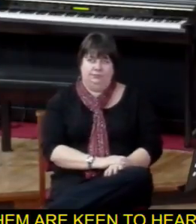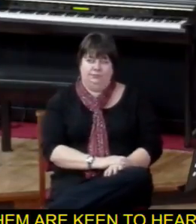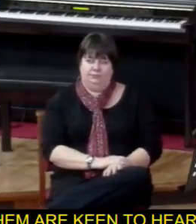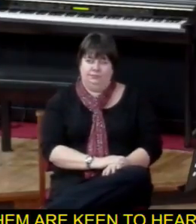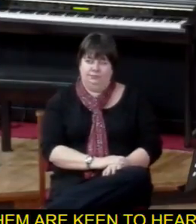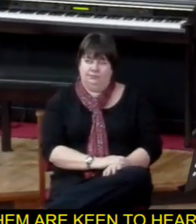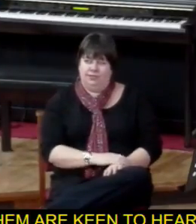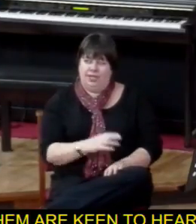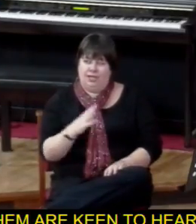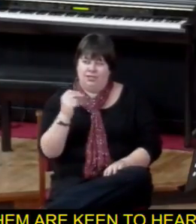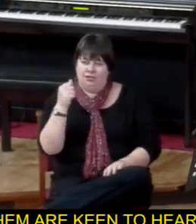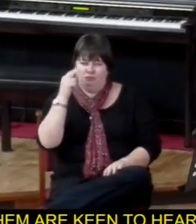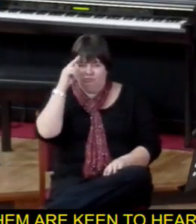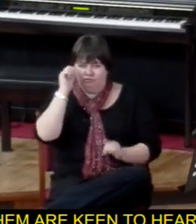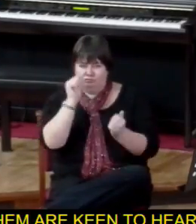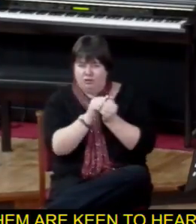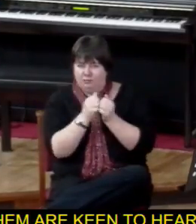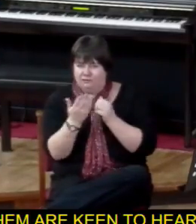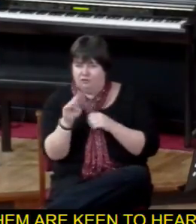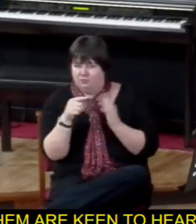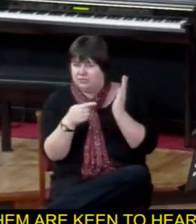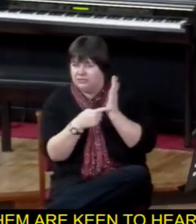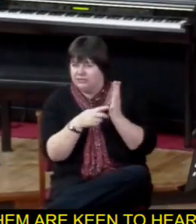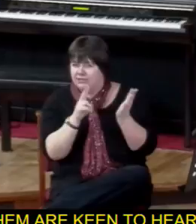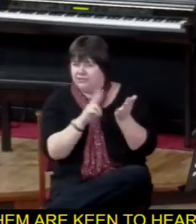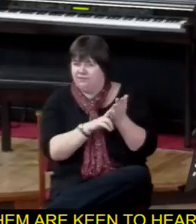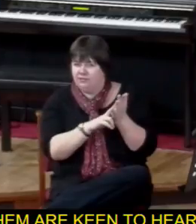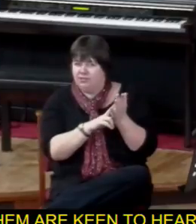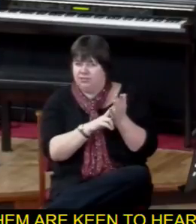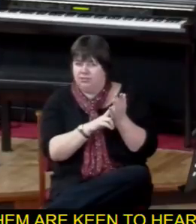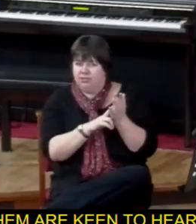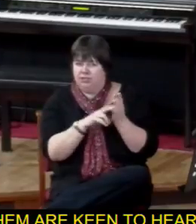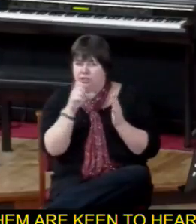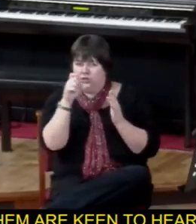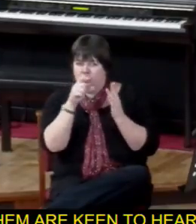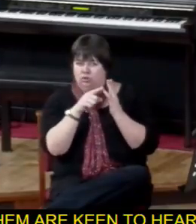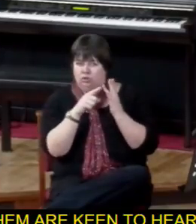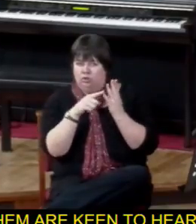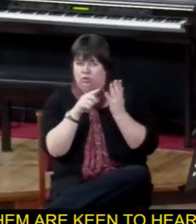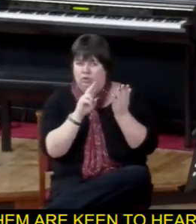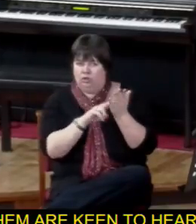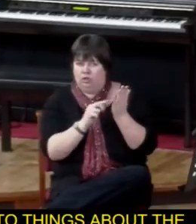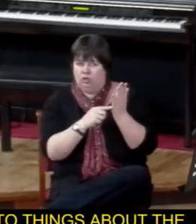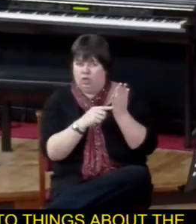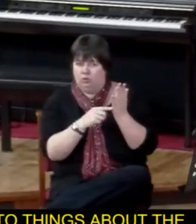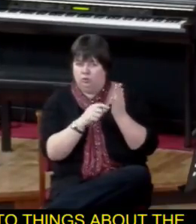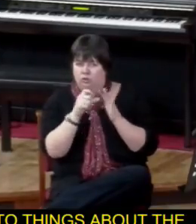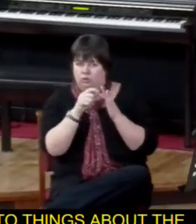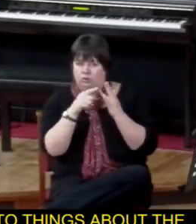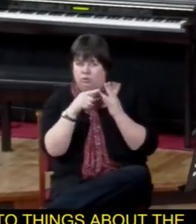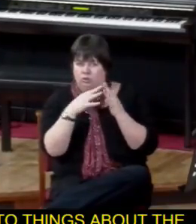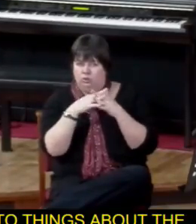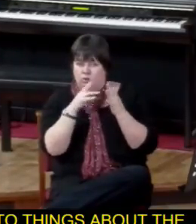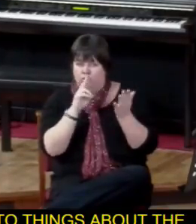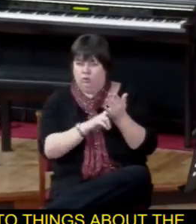Some of you who are Countdown fans will recognize that. I hope we're not going to get sued for copyright.